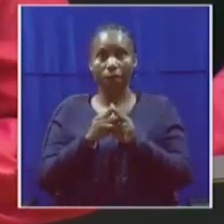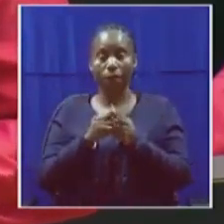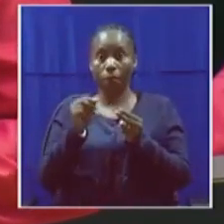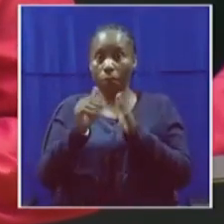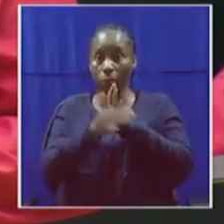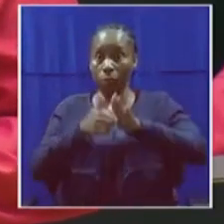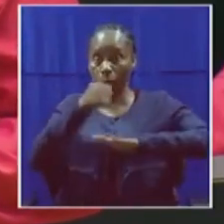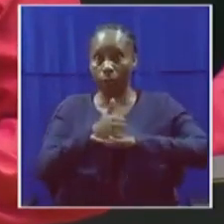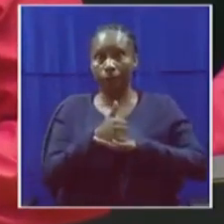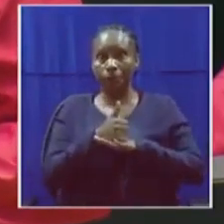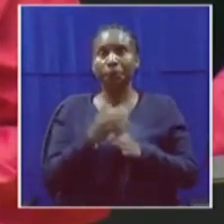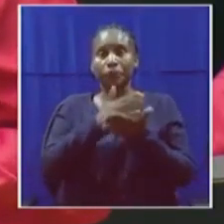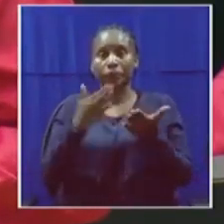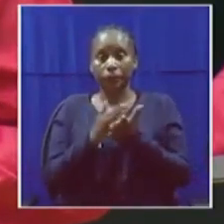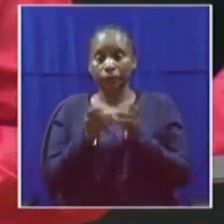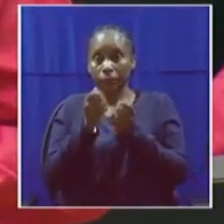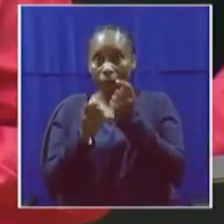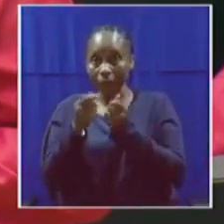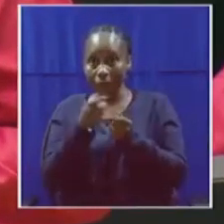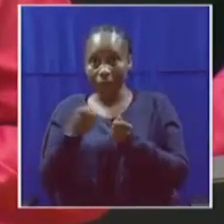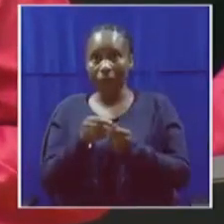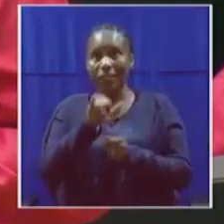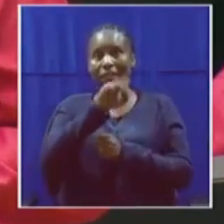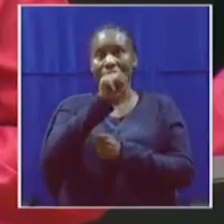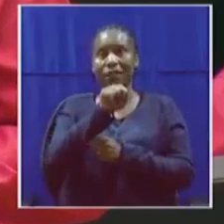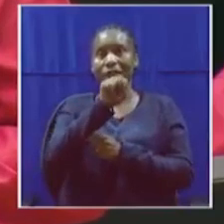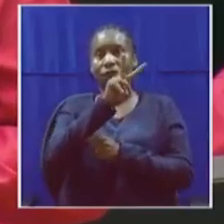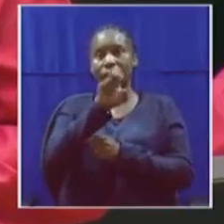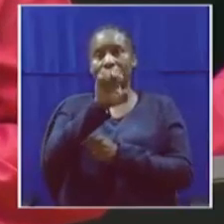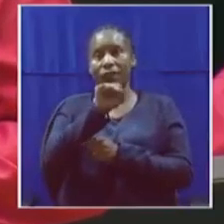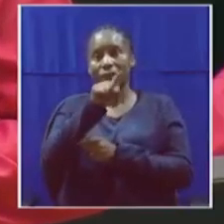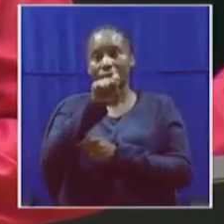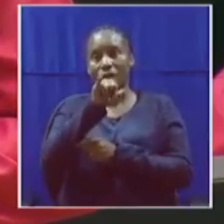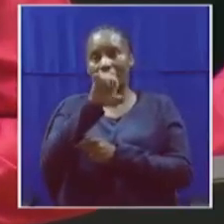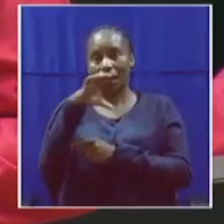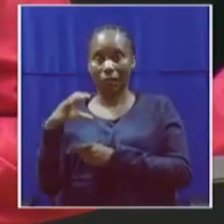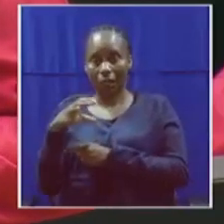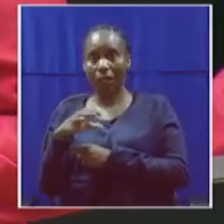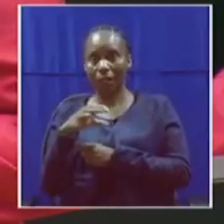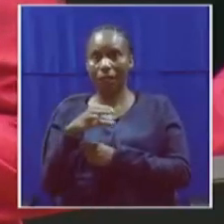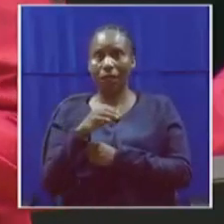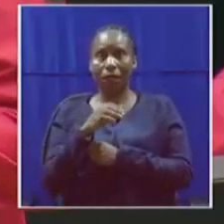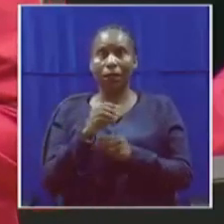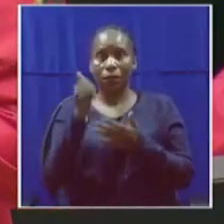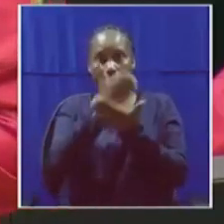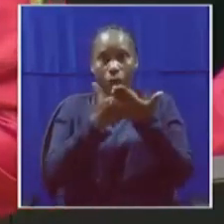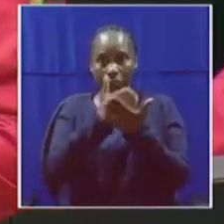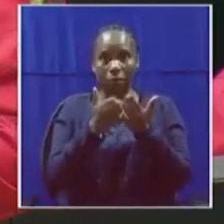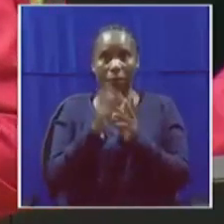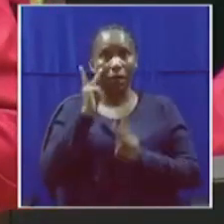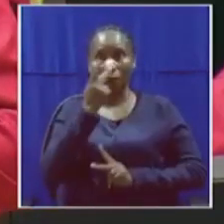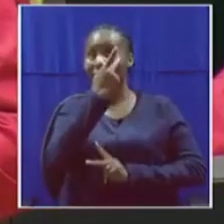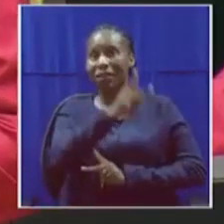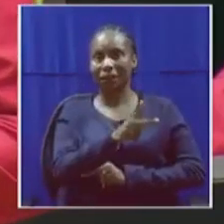perspective are in Investec economic policy perspectives. So basically, Investec takes its